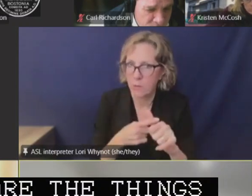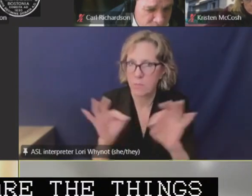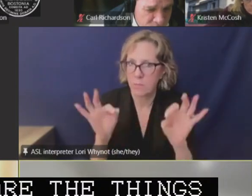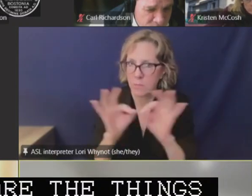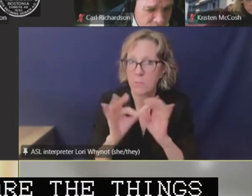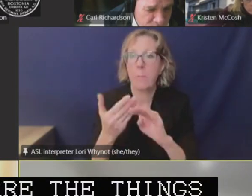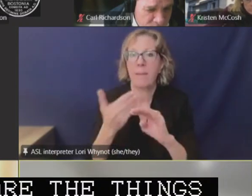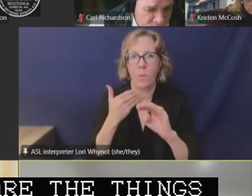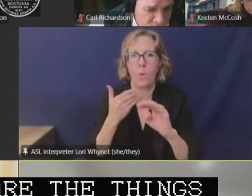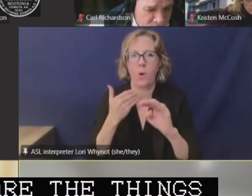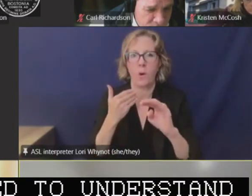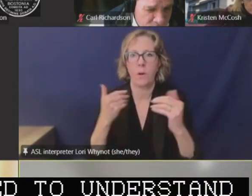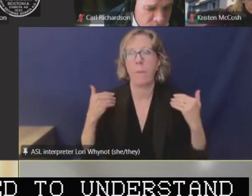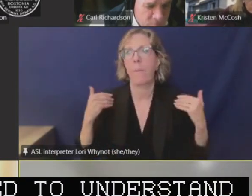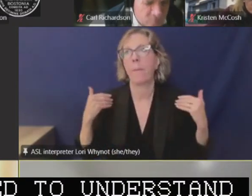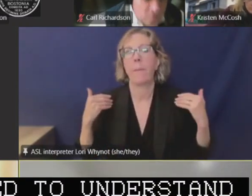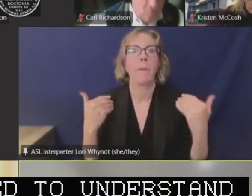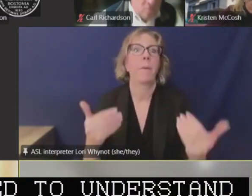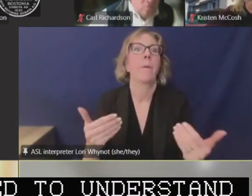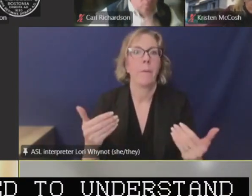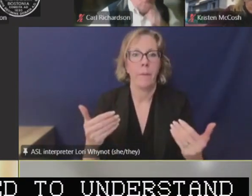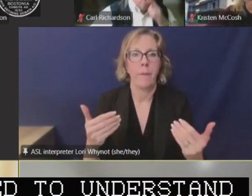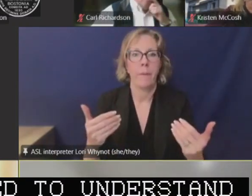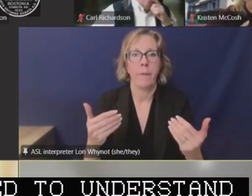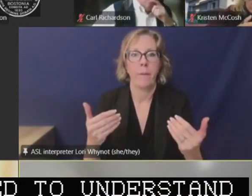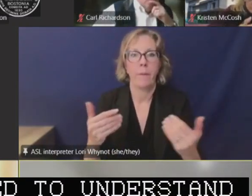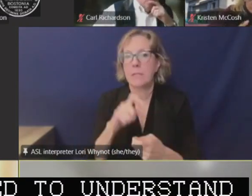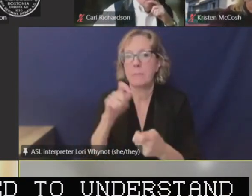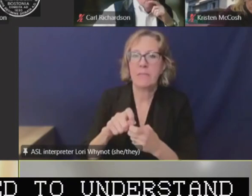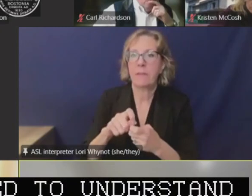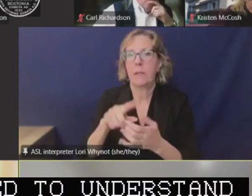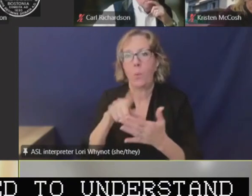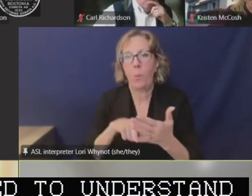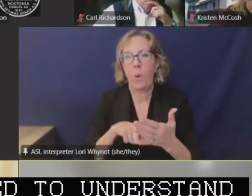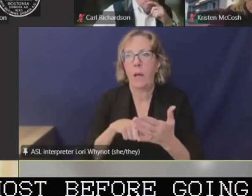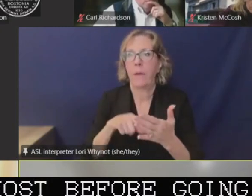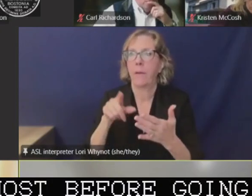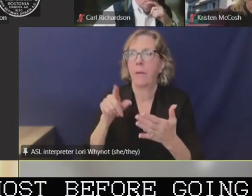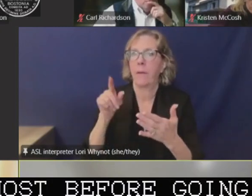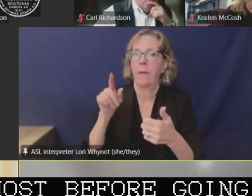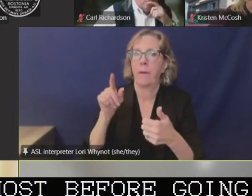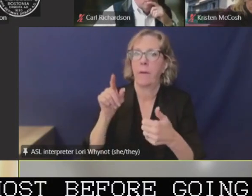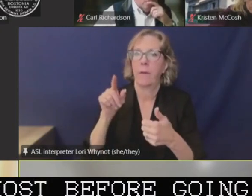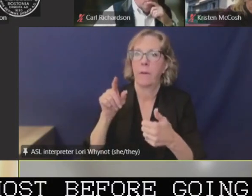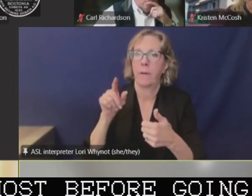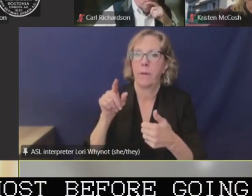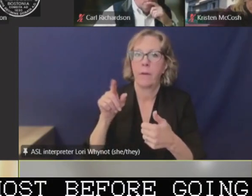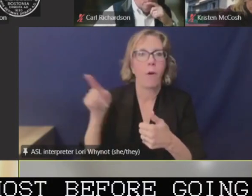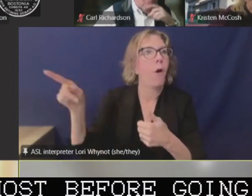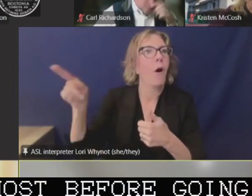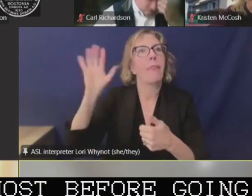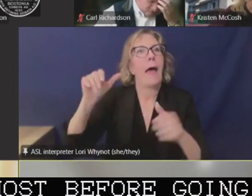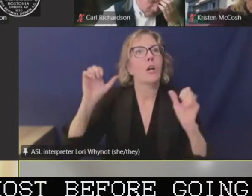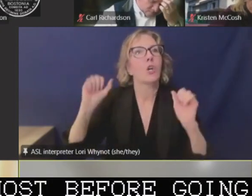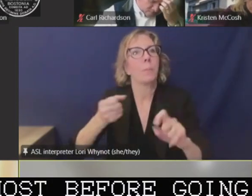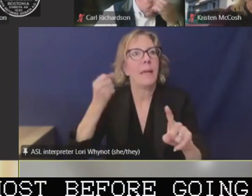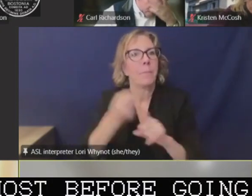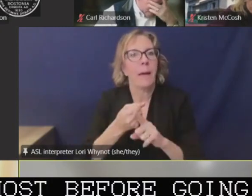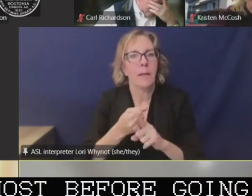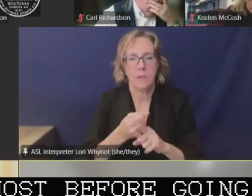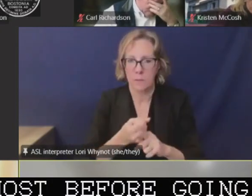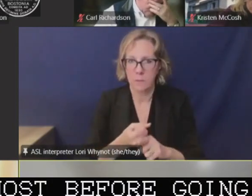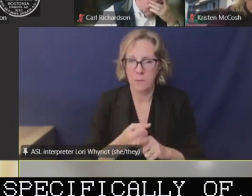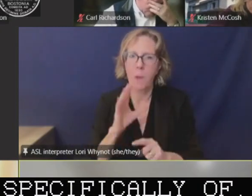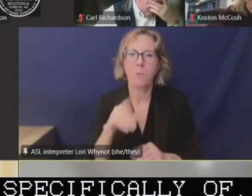going into the items specifically of, hey, something could be affected. And I want to give a very